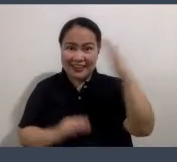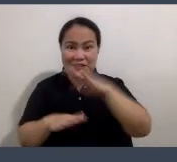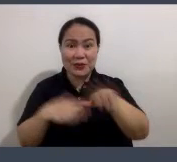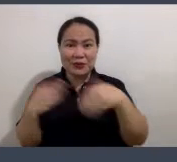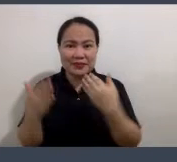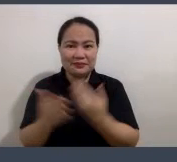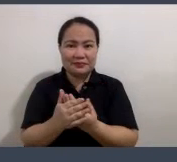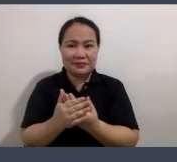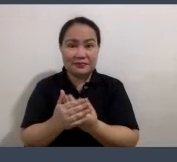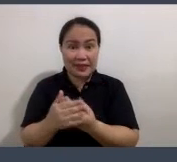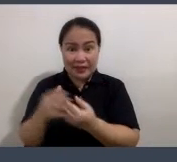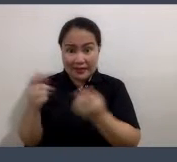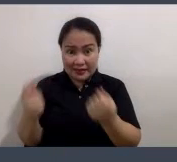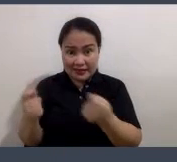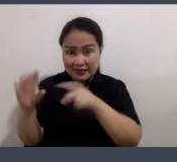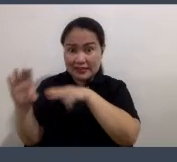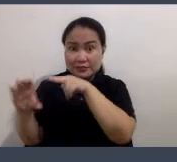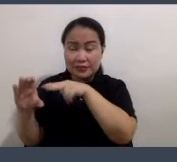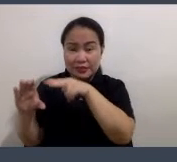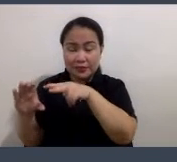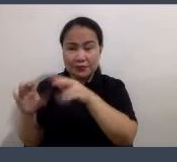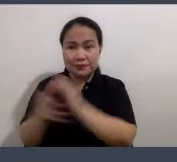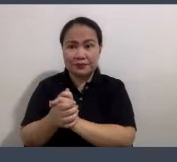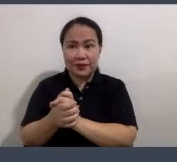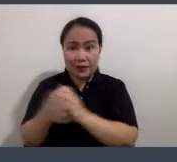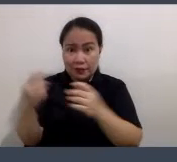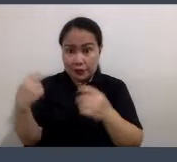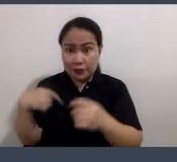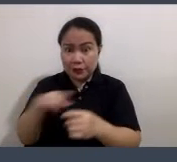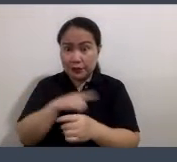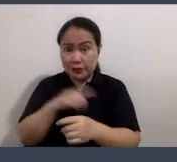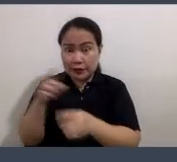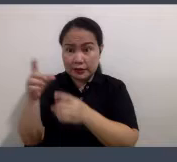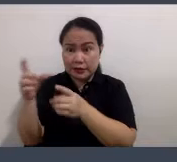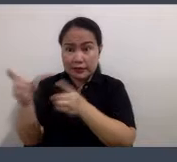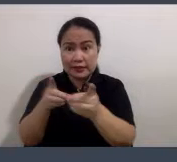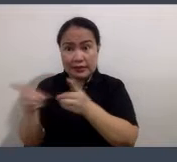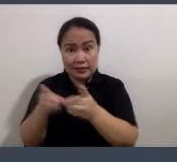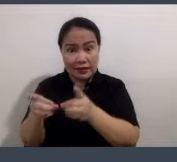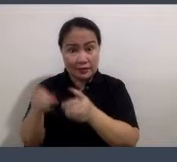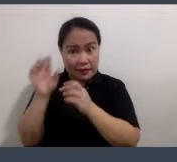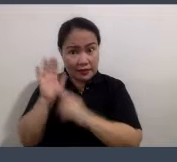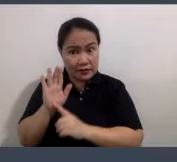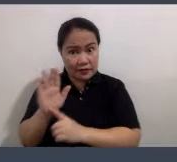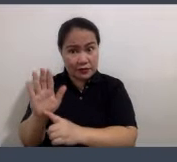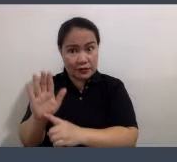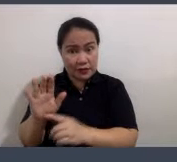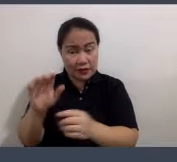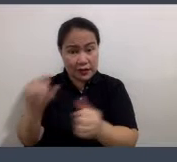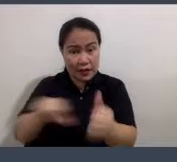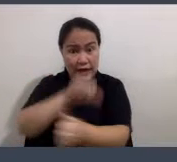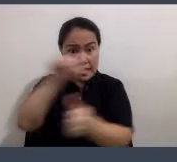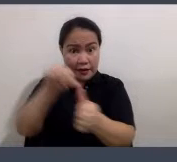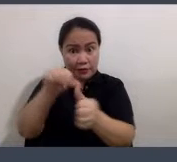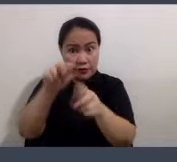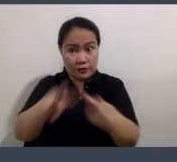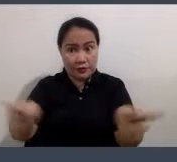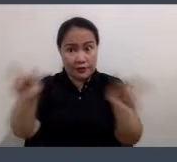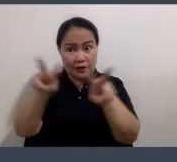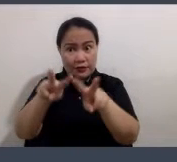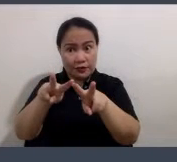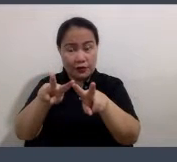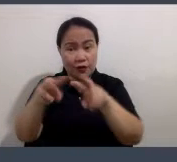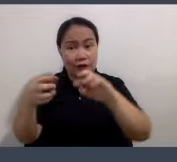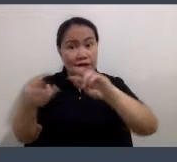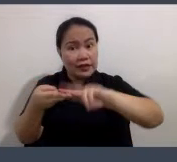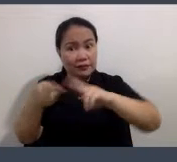Mga kawawmat, in this video, we will describe and illustrate an absolute value of a number on the number